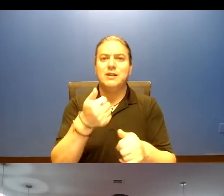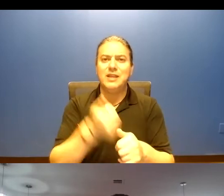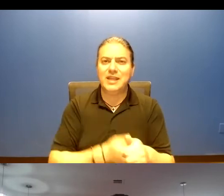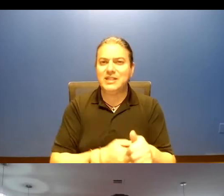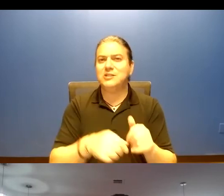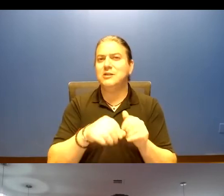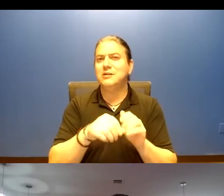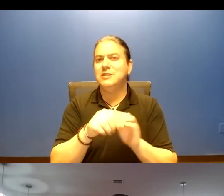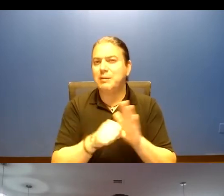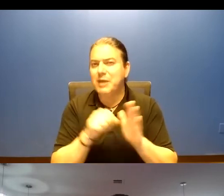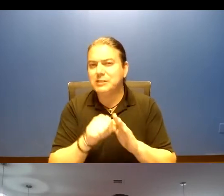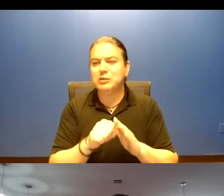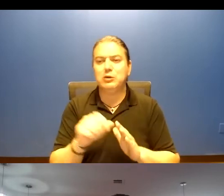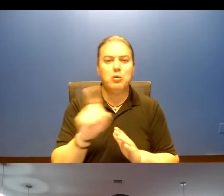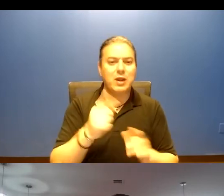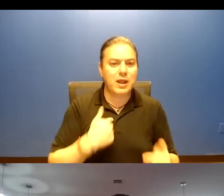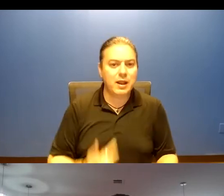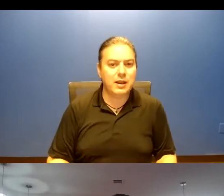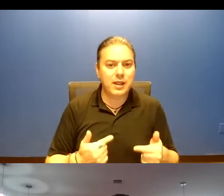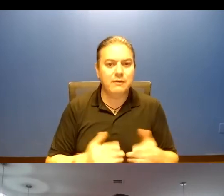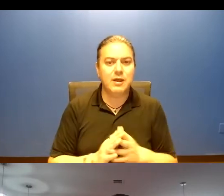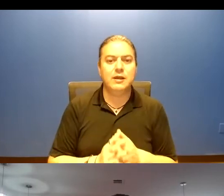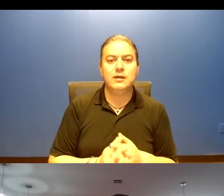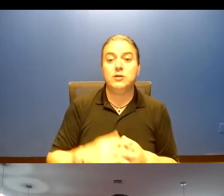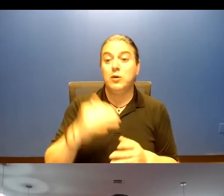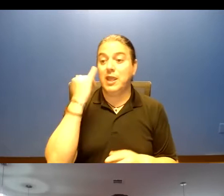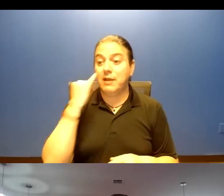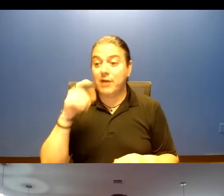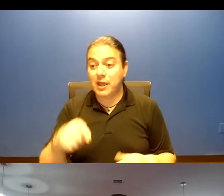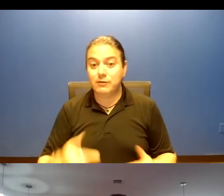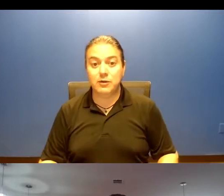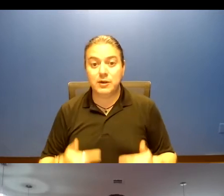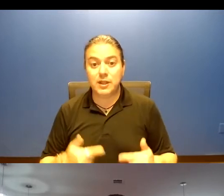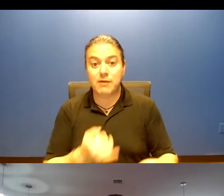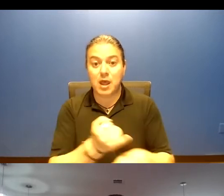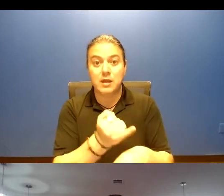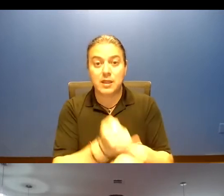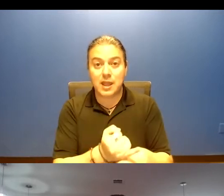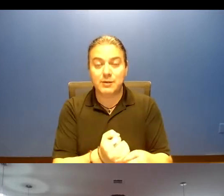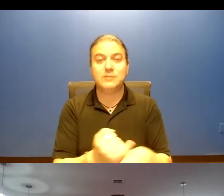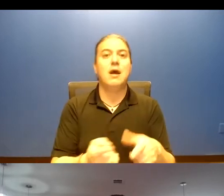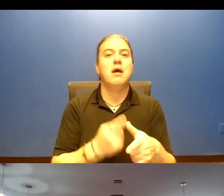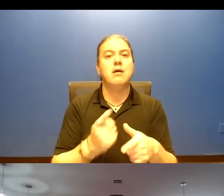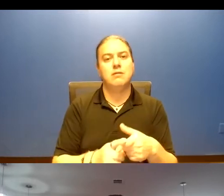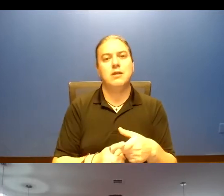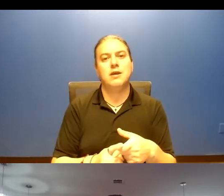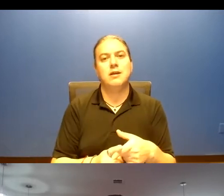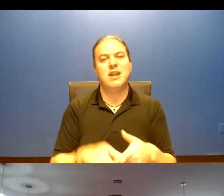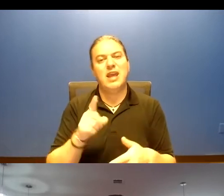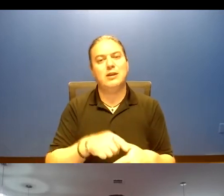finances, where I would live. So for example, if I had to live on campus, the only thing I had to worry about was getting around the campus